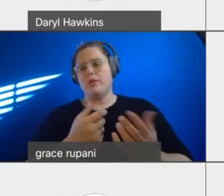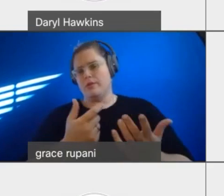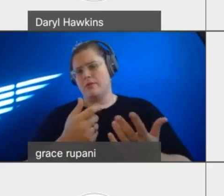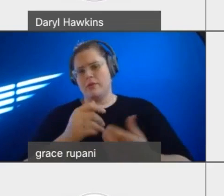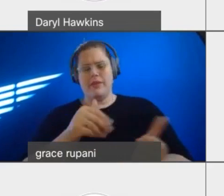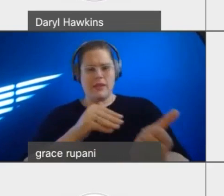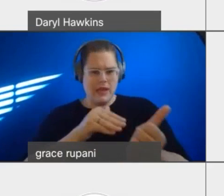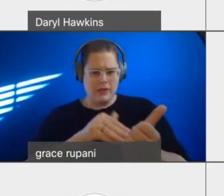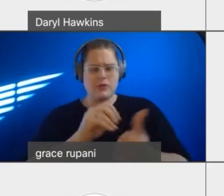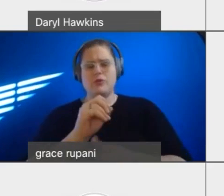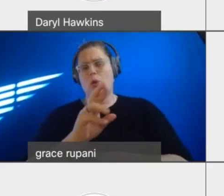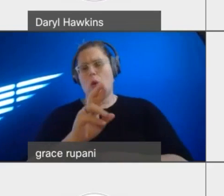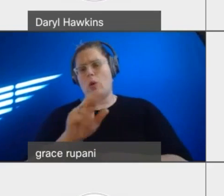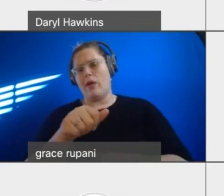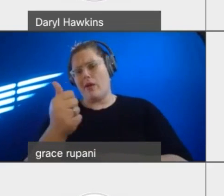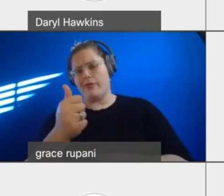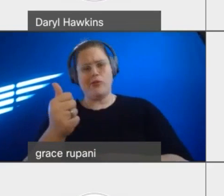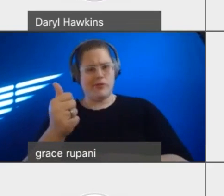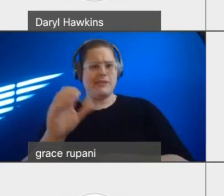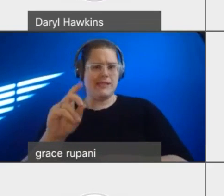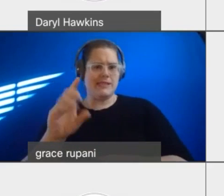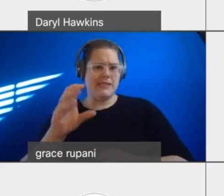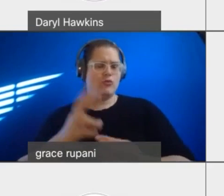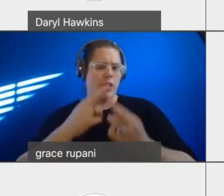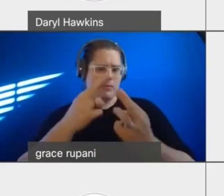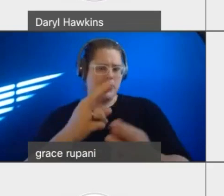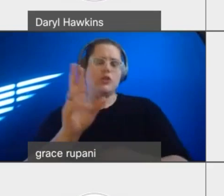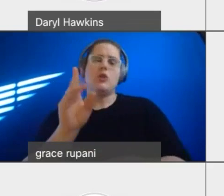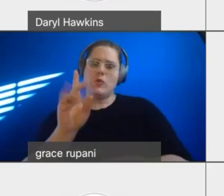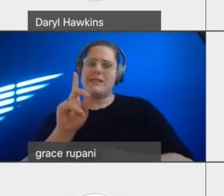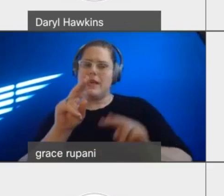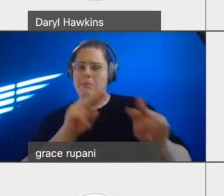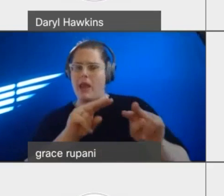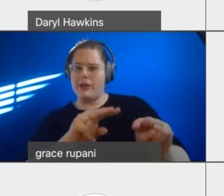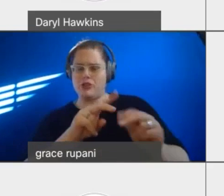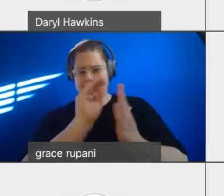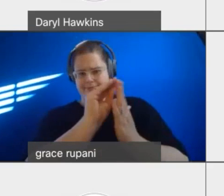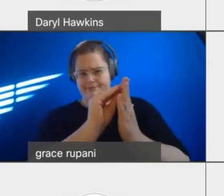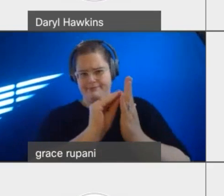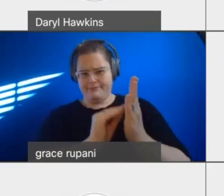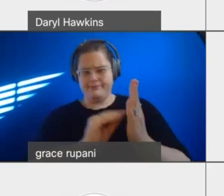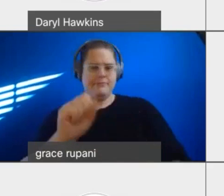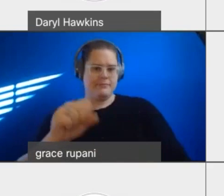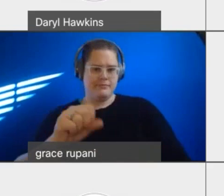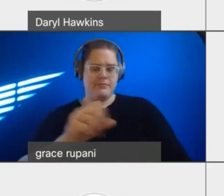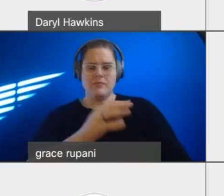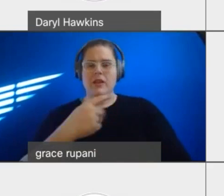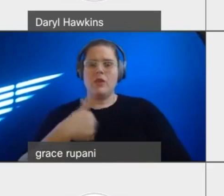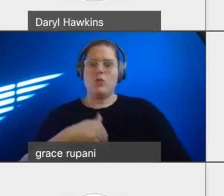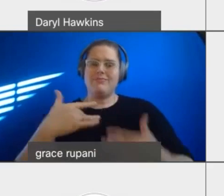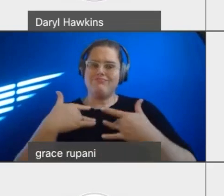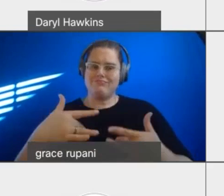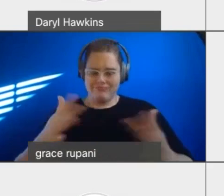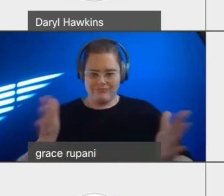physicians and recommendations from the CDC. So what we would do is we would establish likely a tracking system